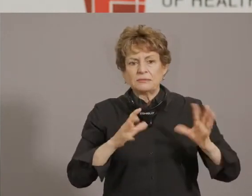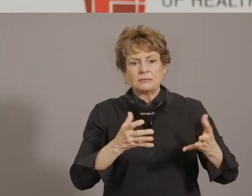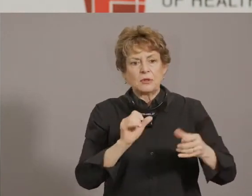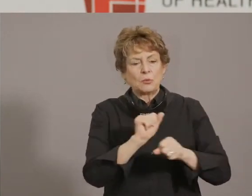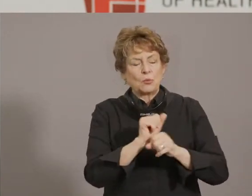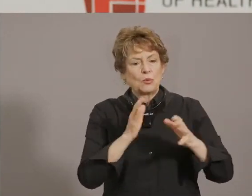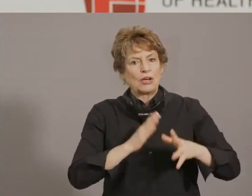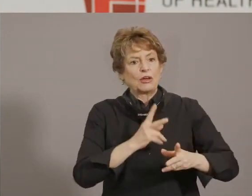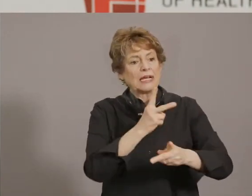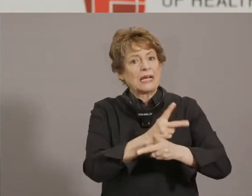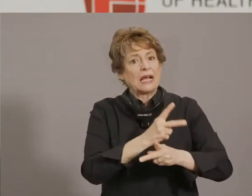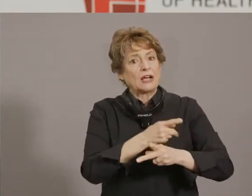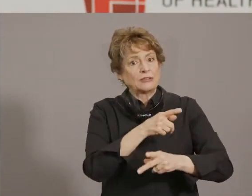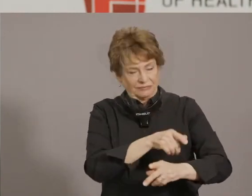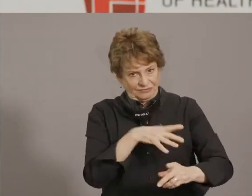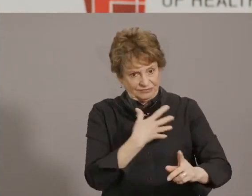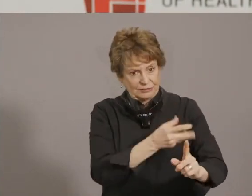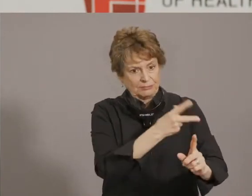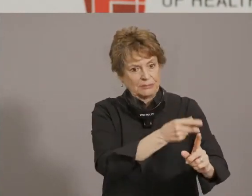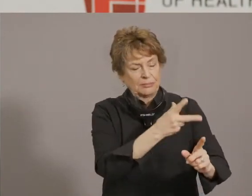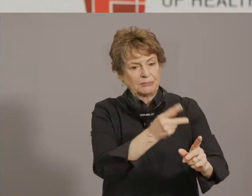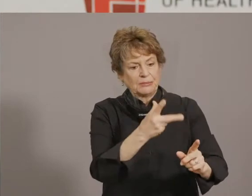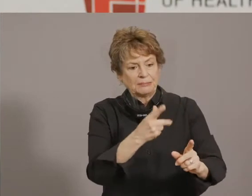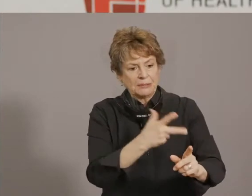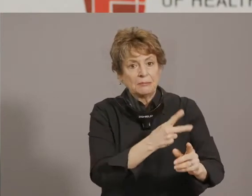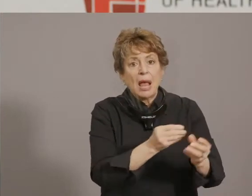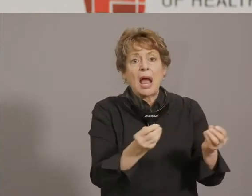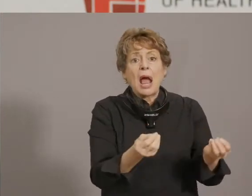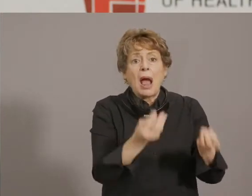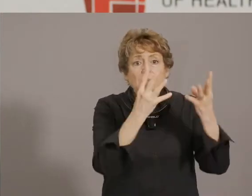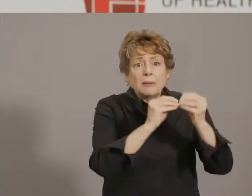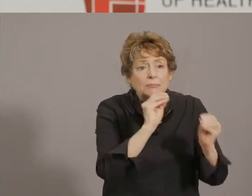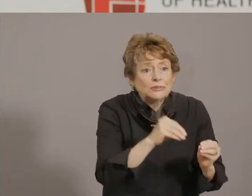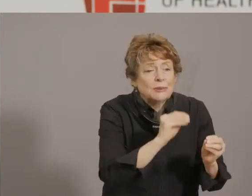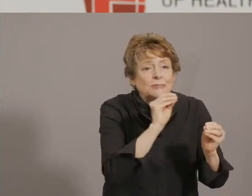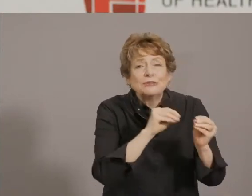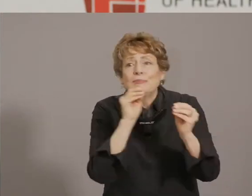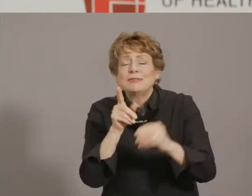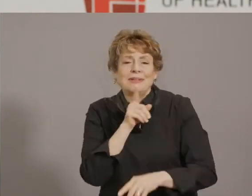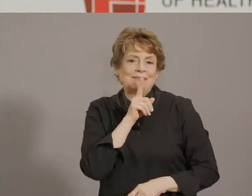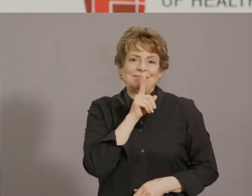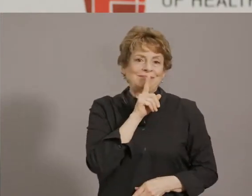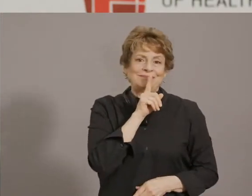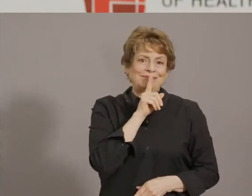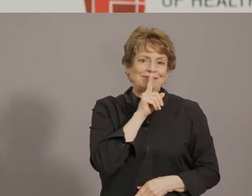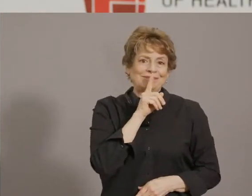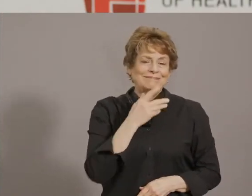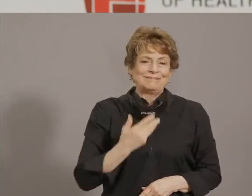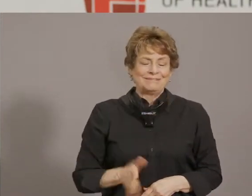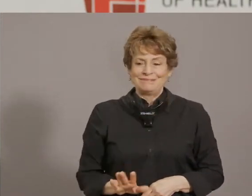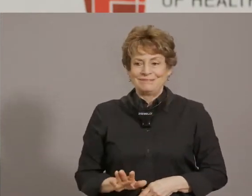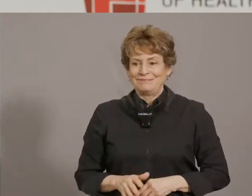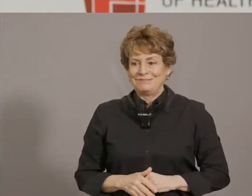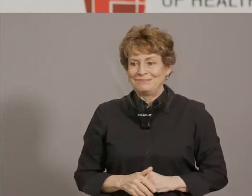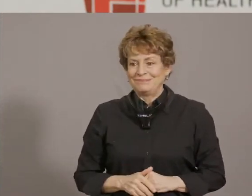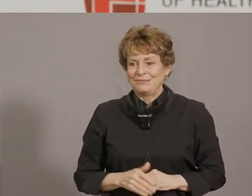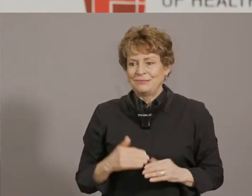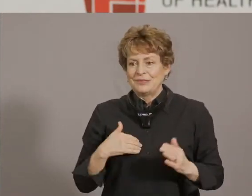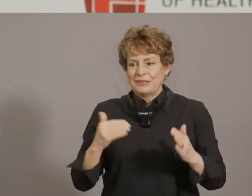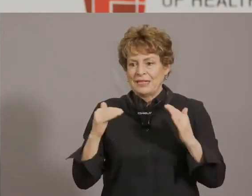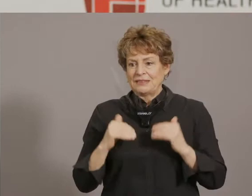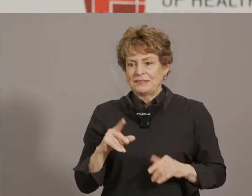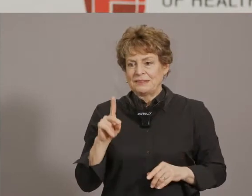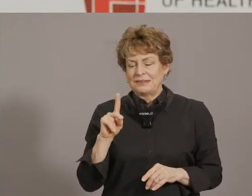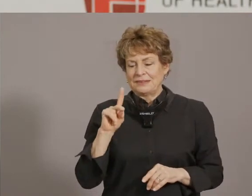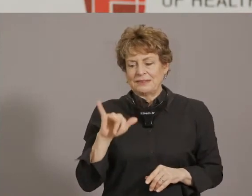head. Okay, good. Thank you. You're welcome. Next is Dylan Rosenblatt. Hi, Dylan. Hi,